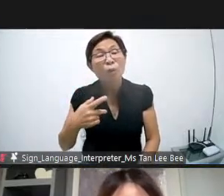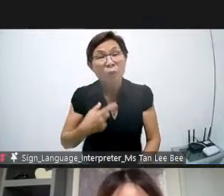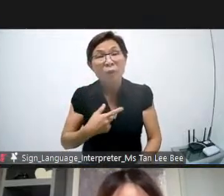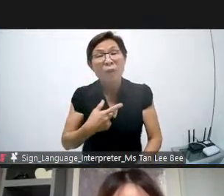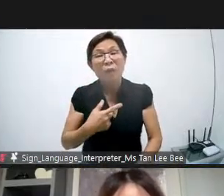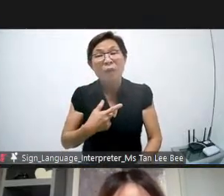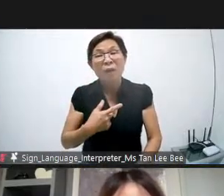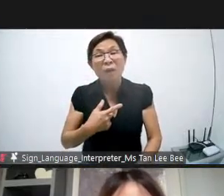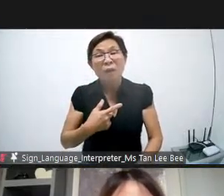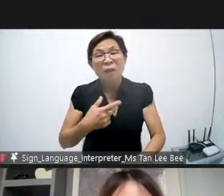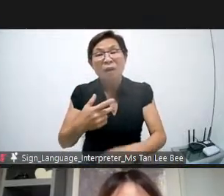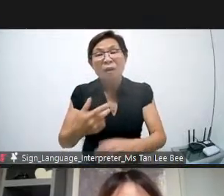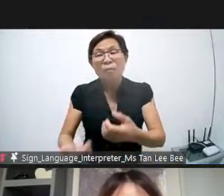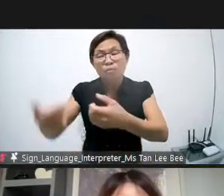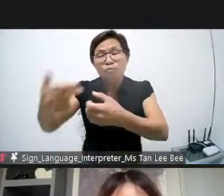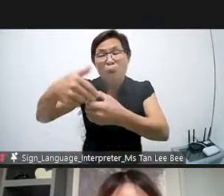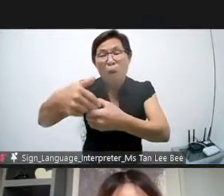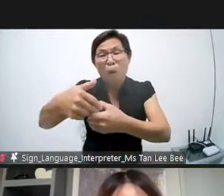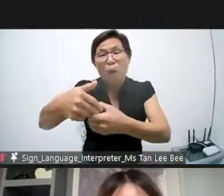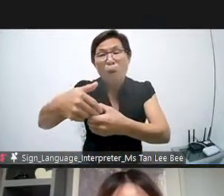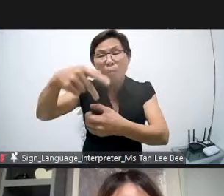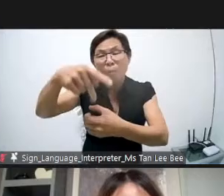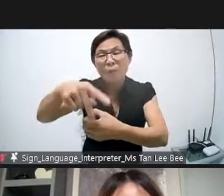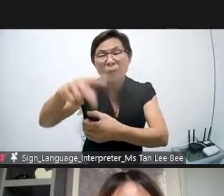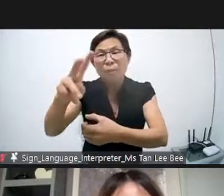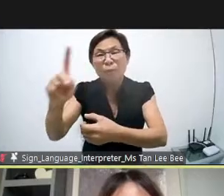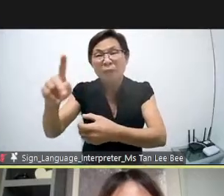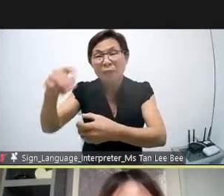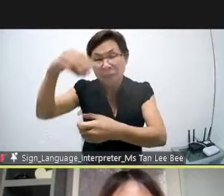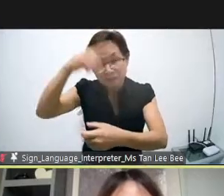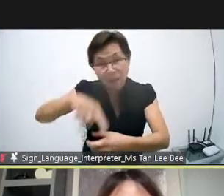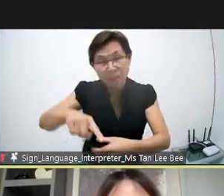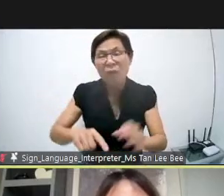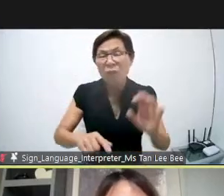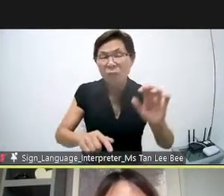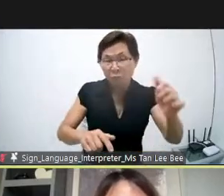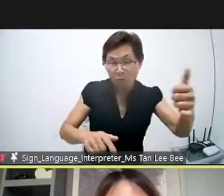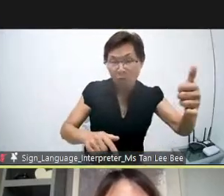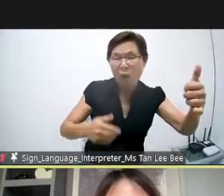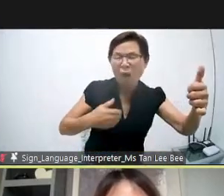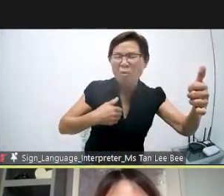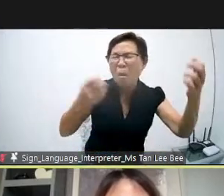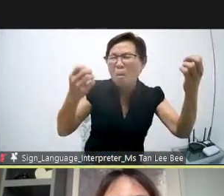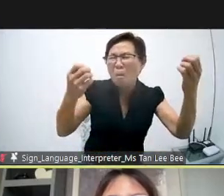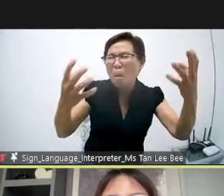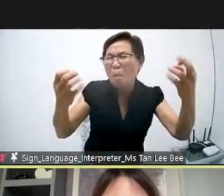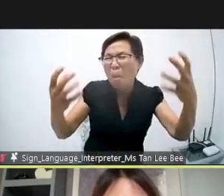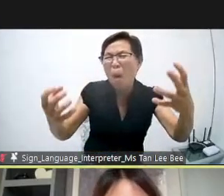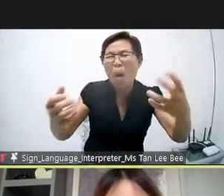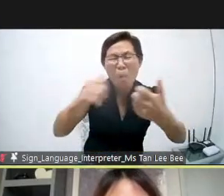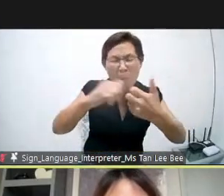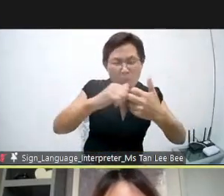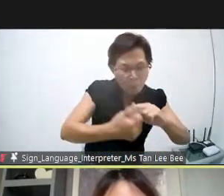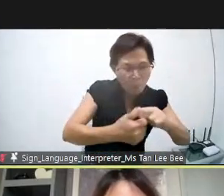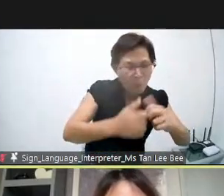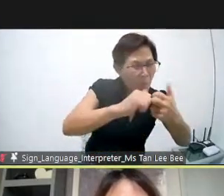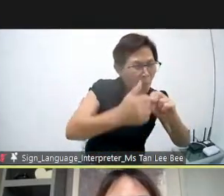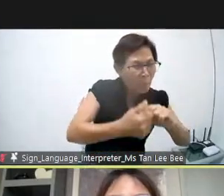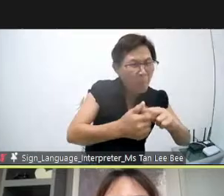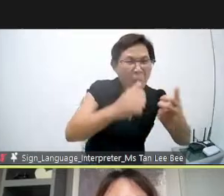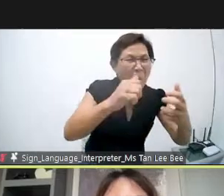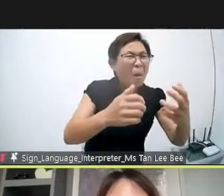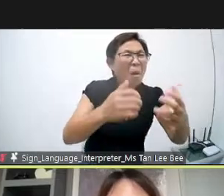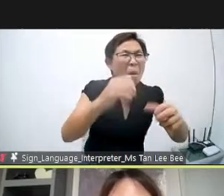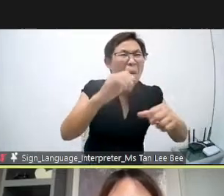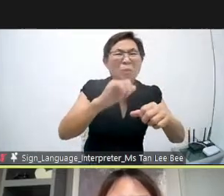Thailand. Firstly, there are the unemployed problem in PWD groups,